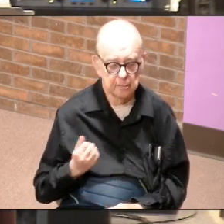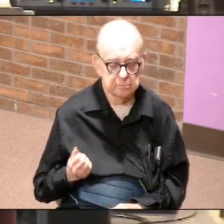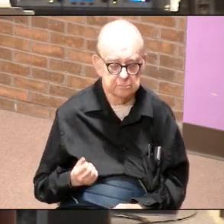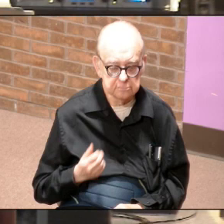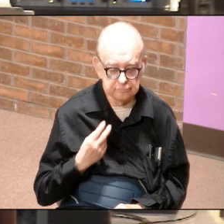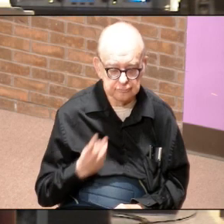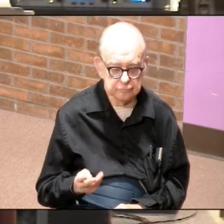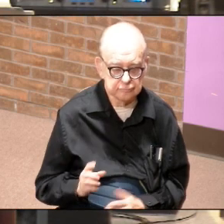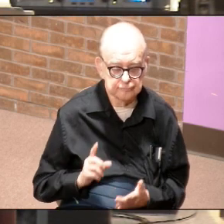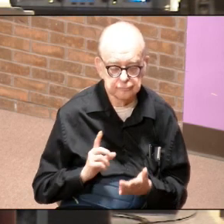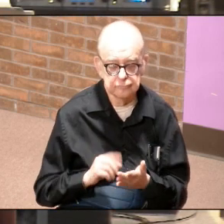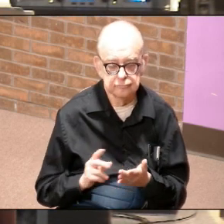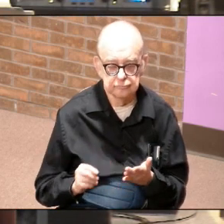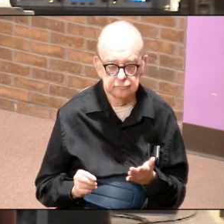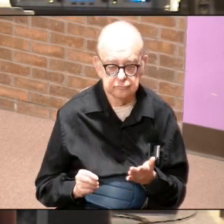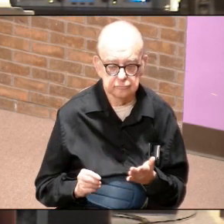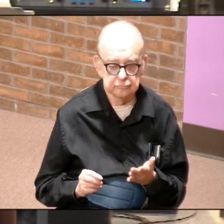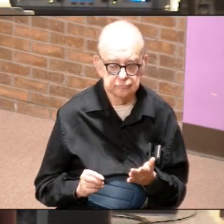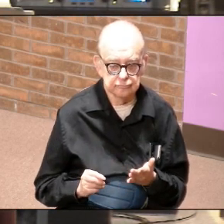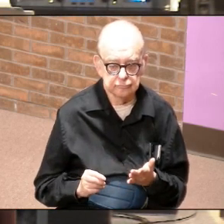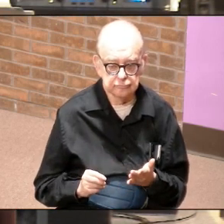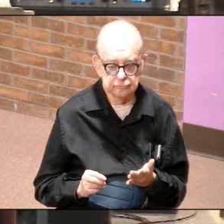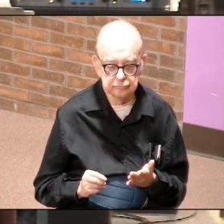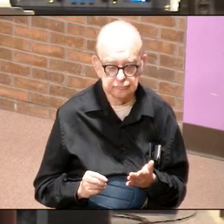You read in the newspaper,